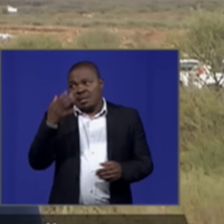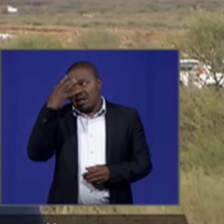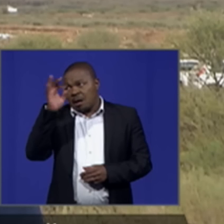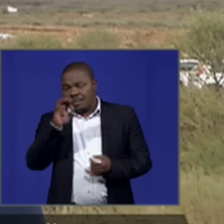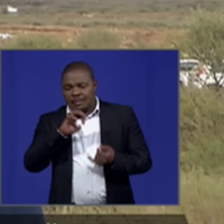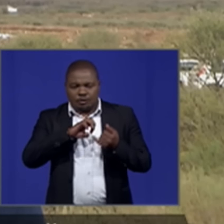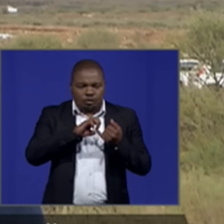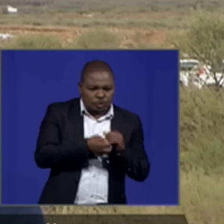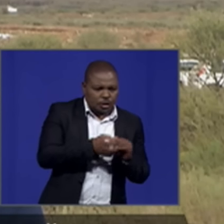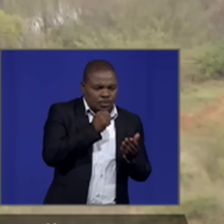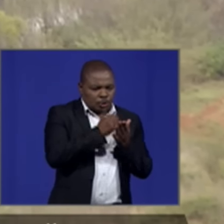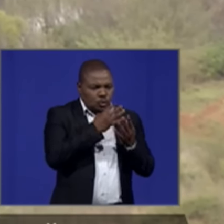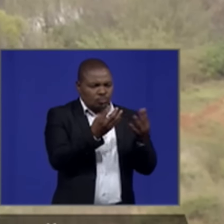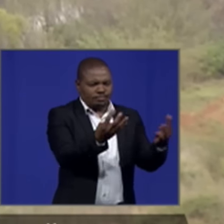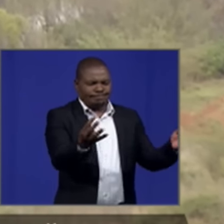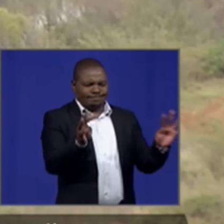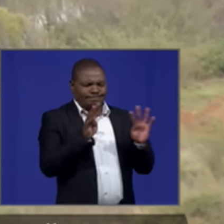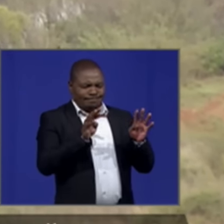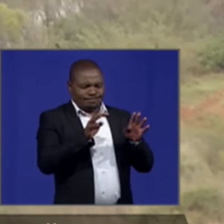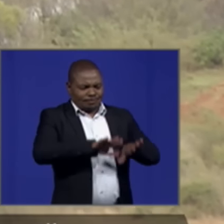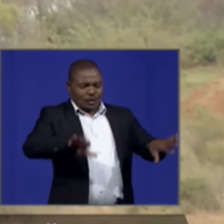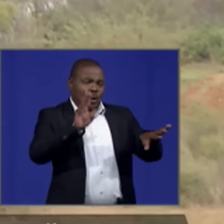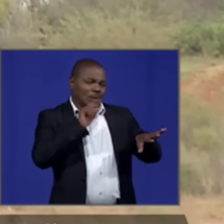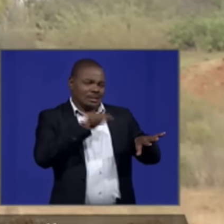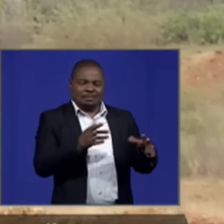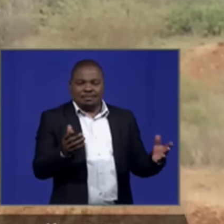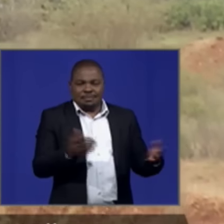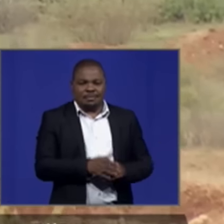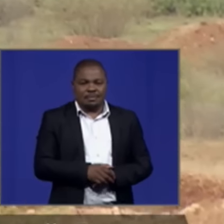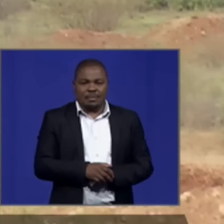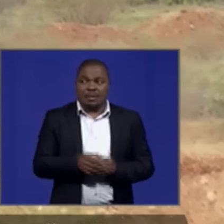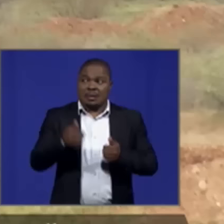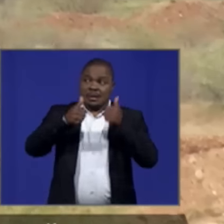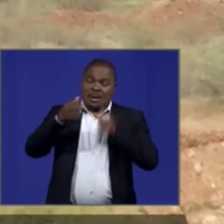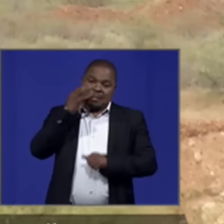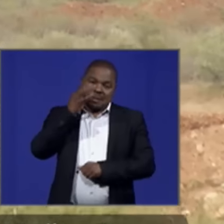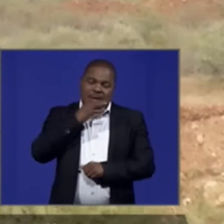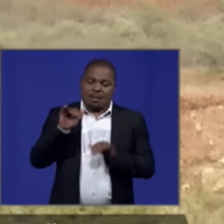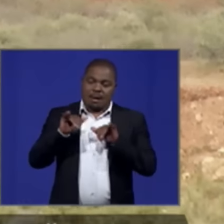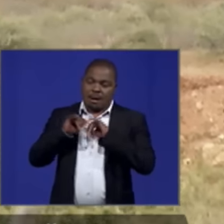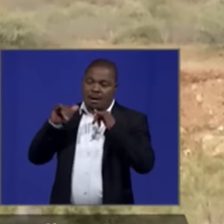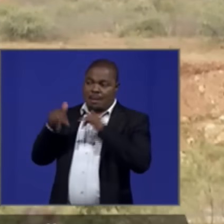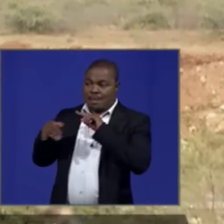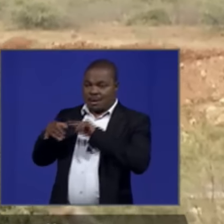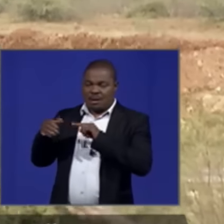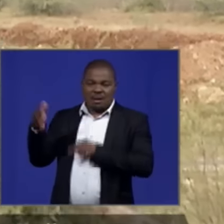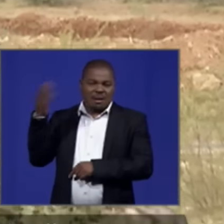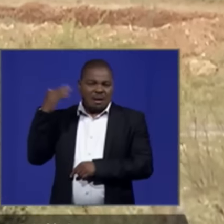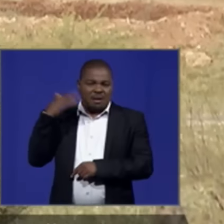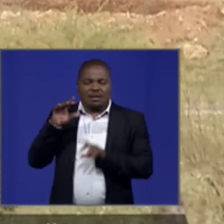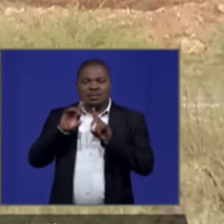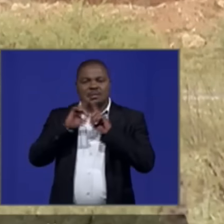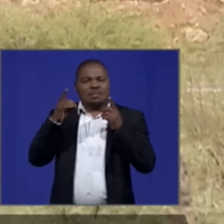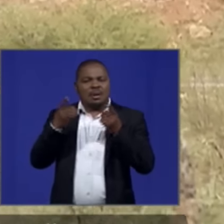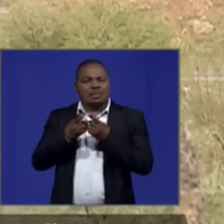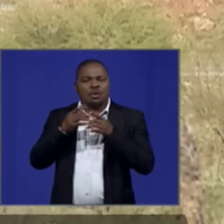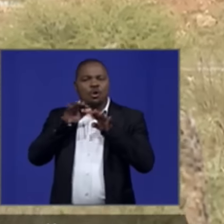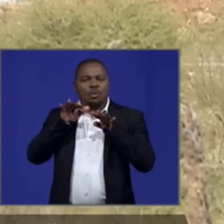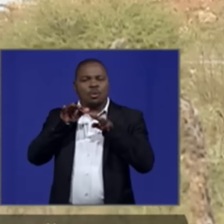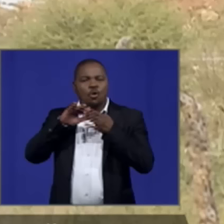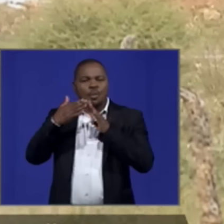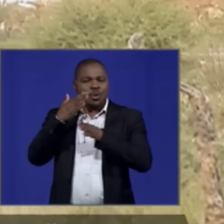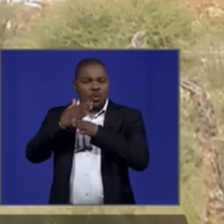tshotšong go bona gore ya kampelela. Bathati ba netefaditse fa khuti eno e epilwe ke setlamo seo se thapilweng ke Lefapha la Ditiro tsa